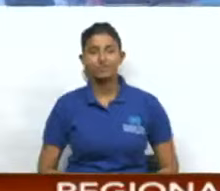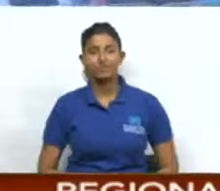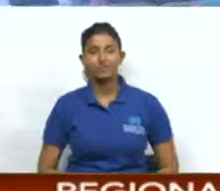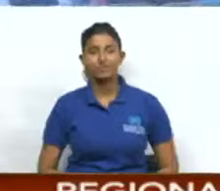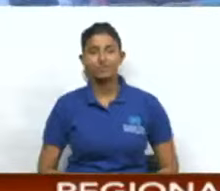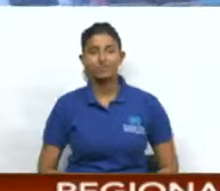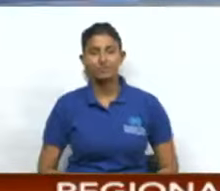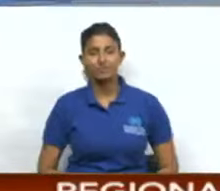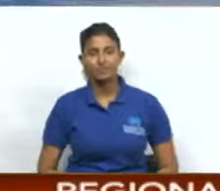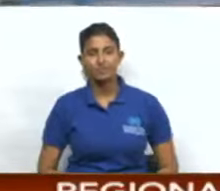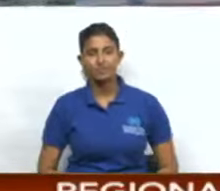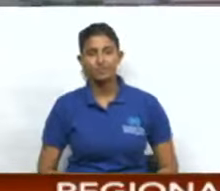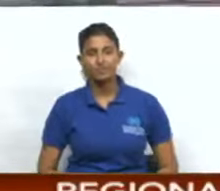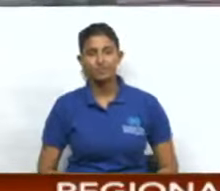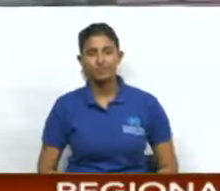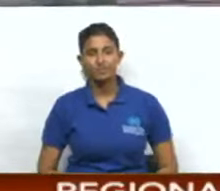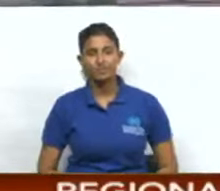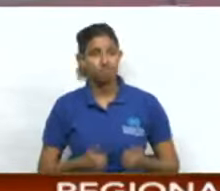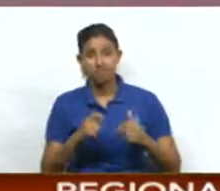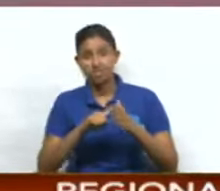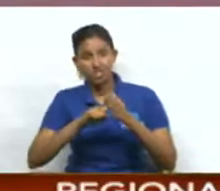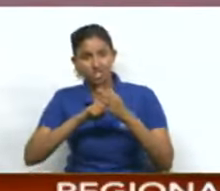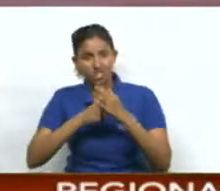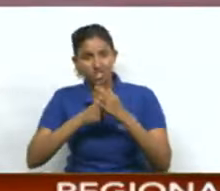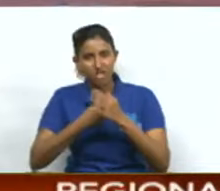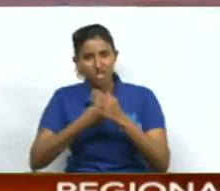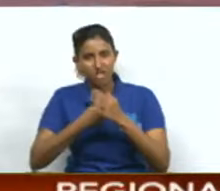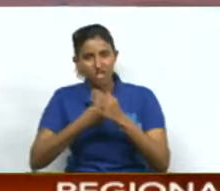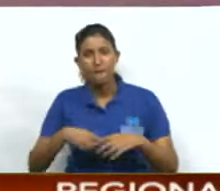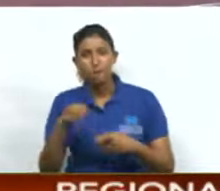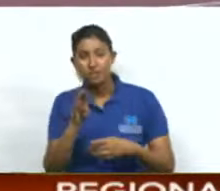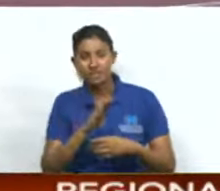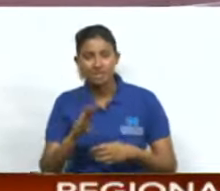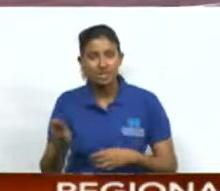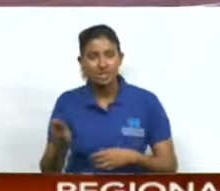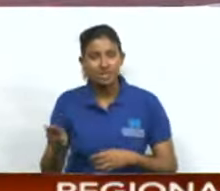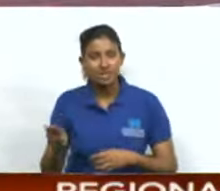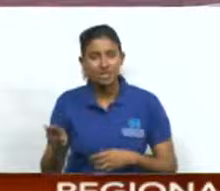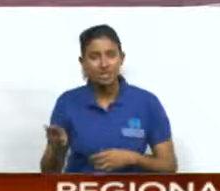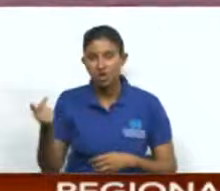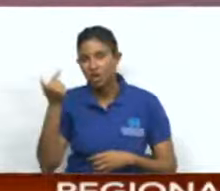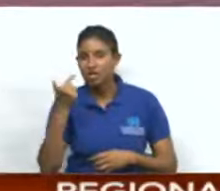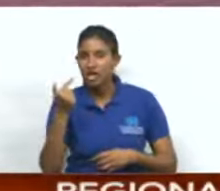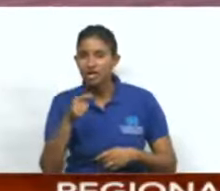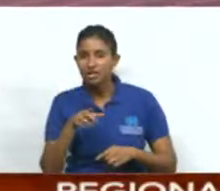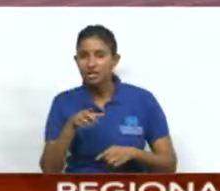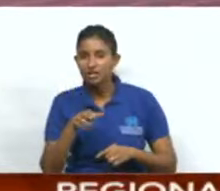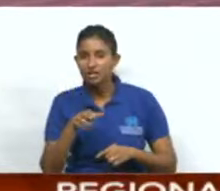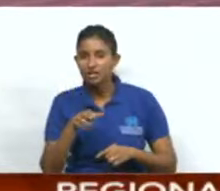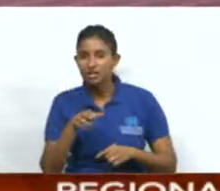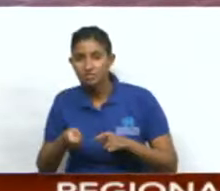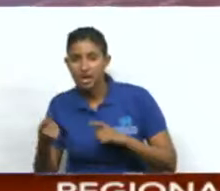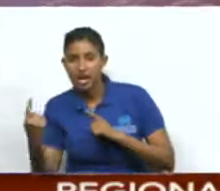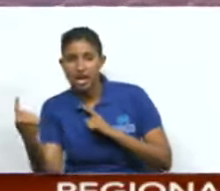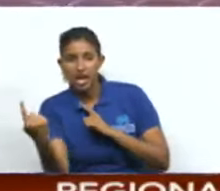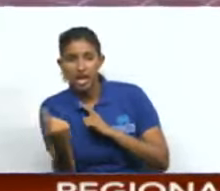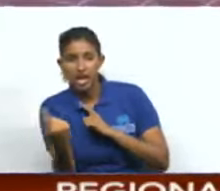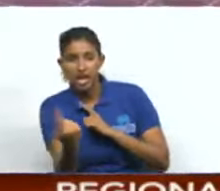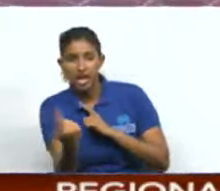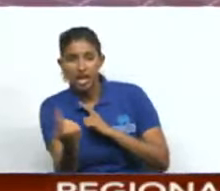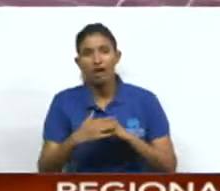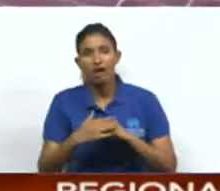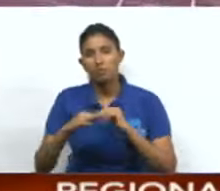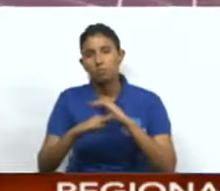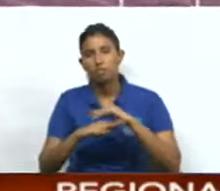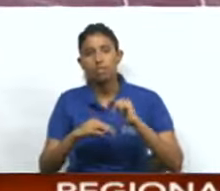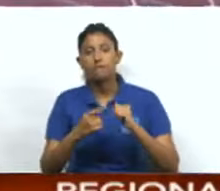the Brazilian De Jesus, who looks to be coming through the bend very comfortably indeed. Tamayo comes into her own now. In the women's 200 meters, Rhea